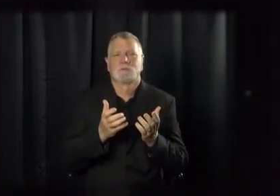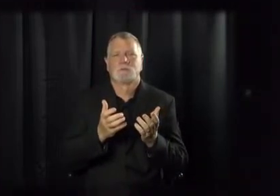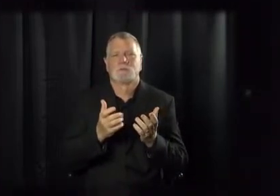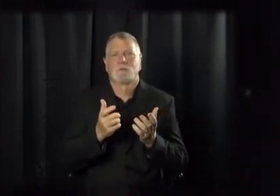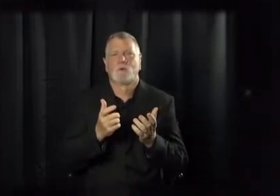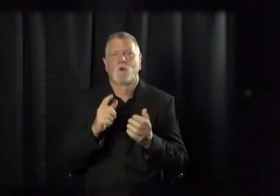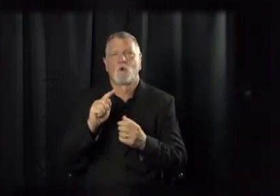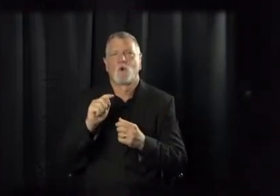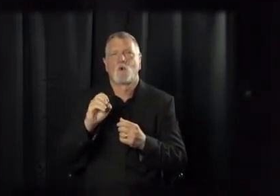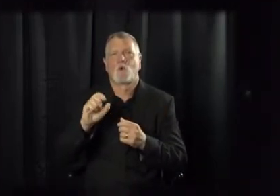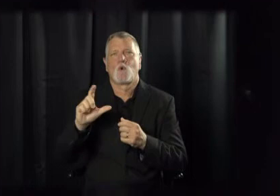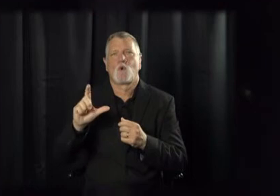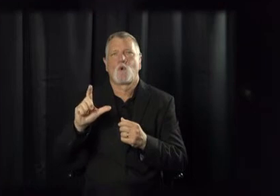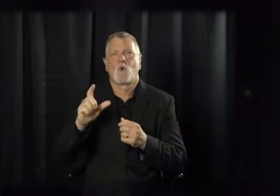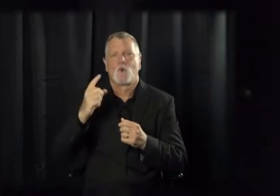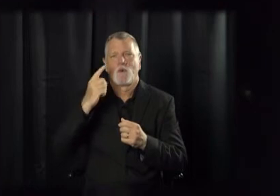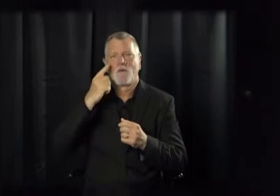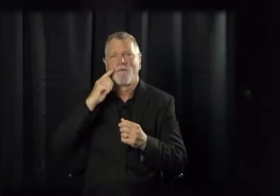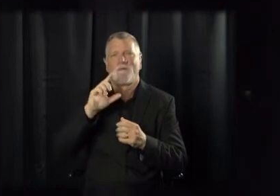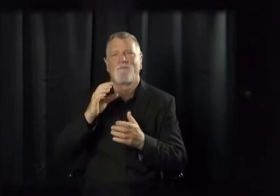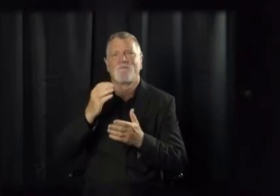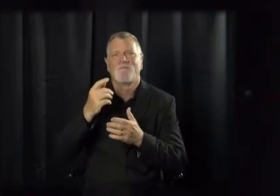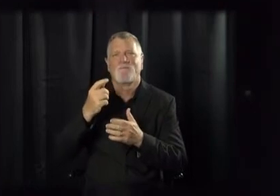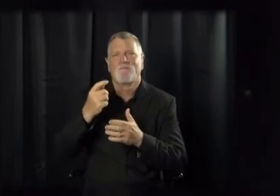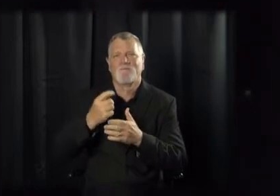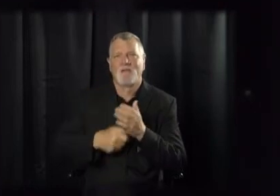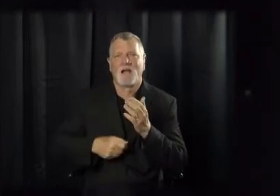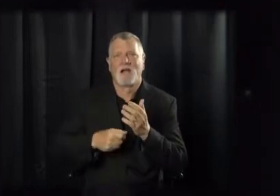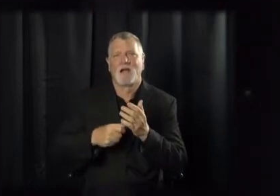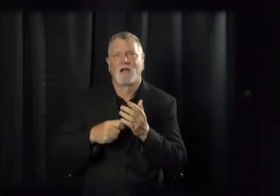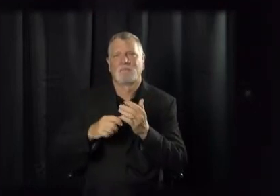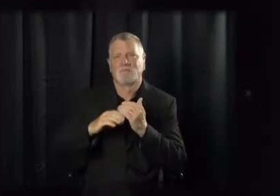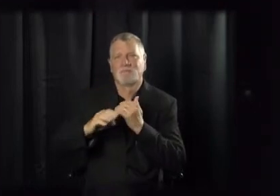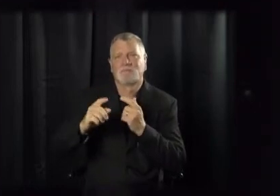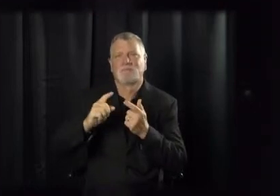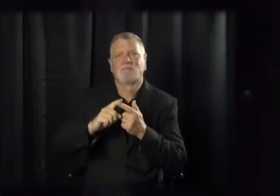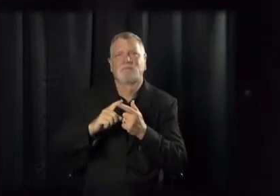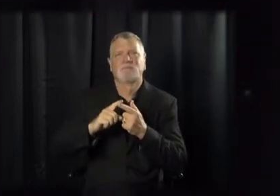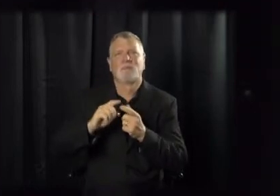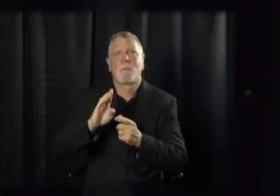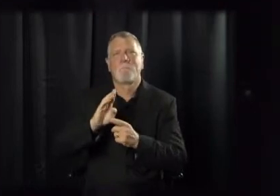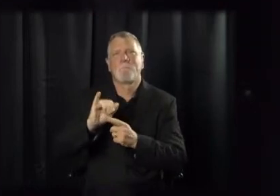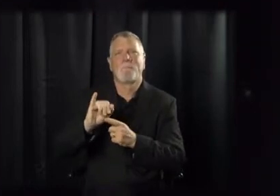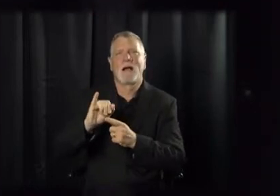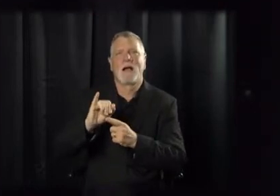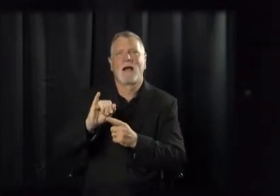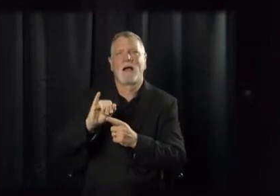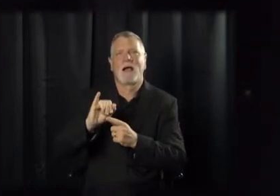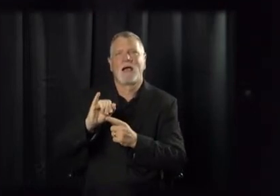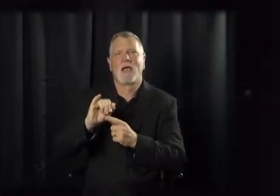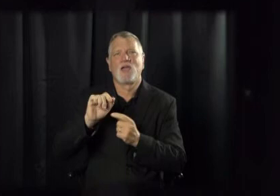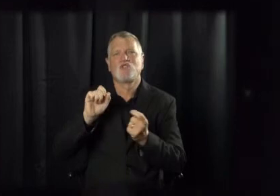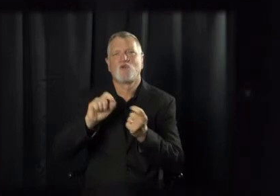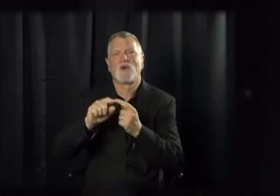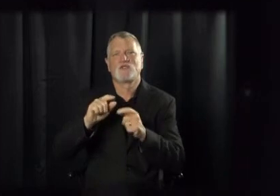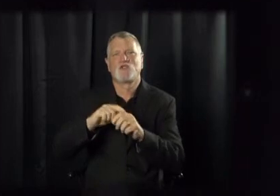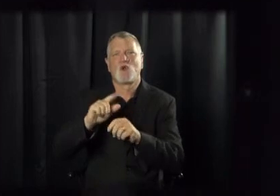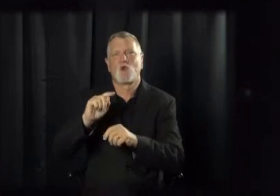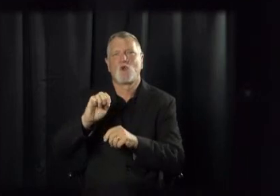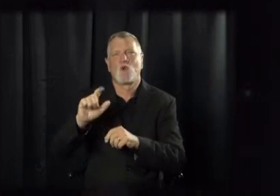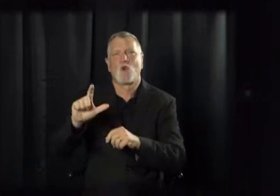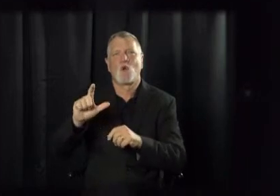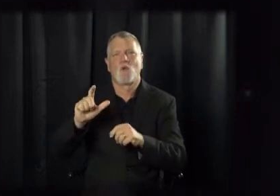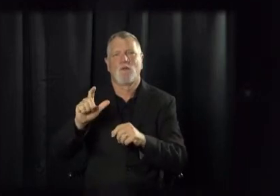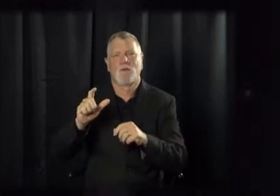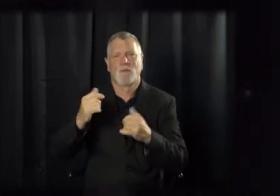doing toll fine optimization as well as installing bi-directional tolling, even at the